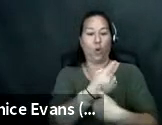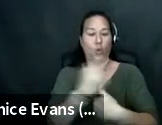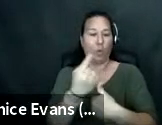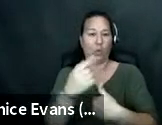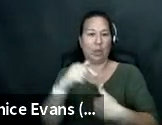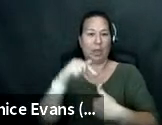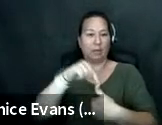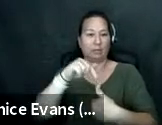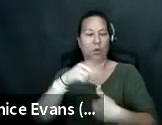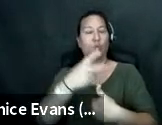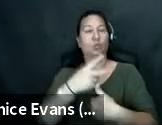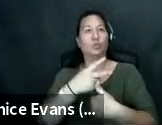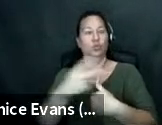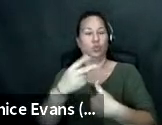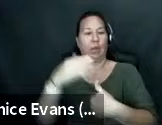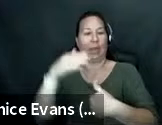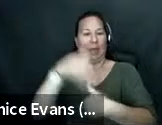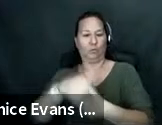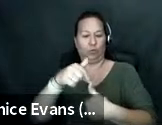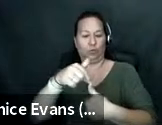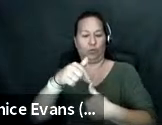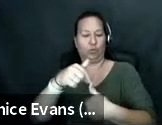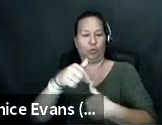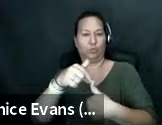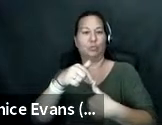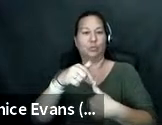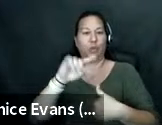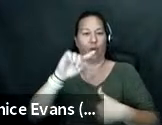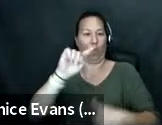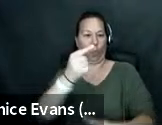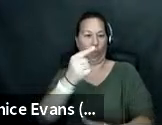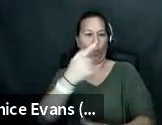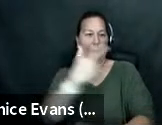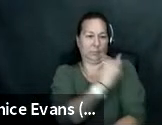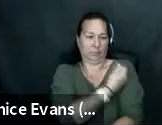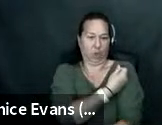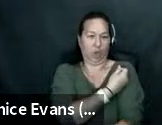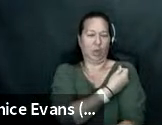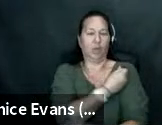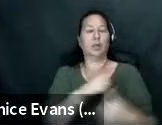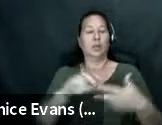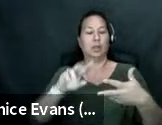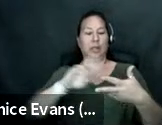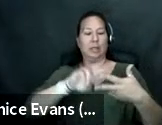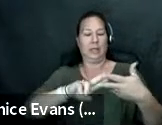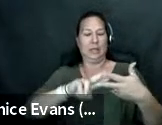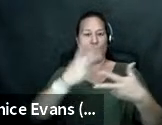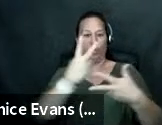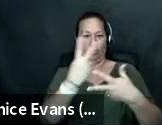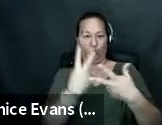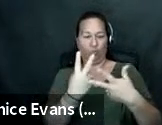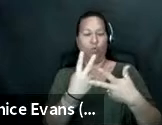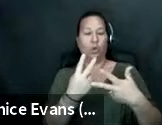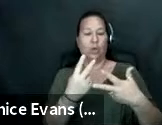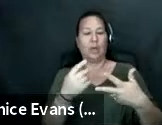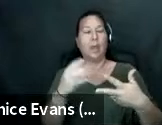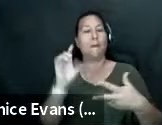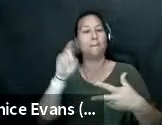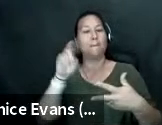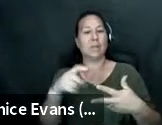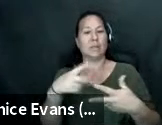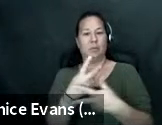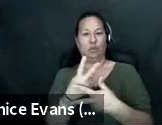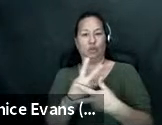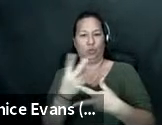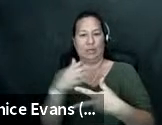as Johnson & Johnson's Janssen vaccine. Additionally, employers are required to communicate with employees on